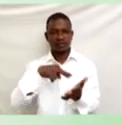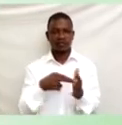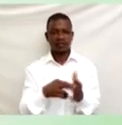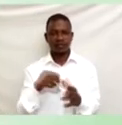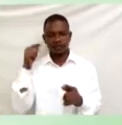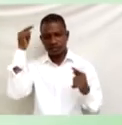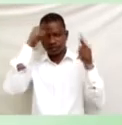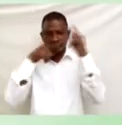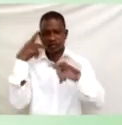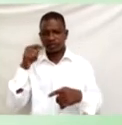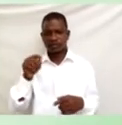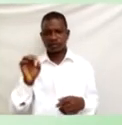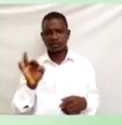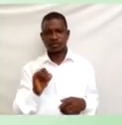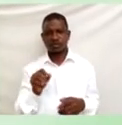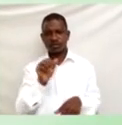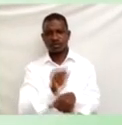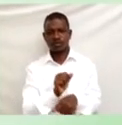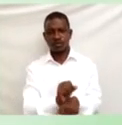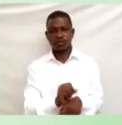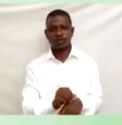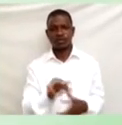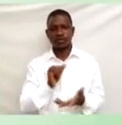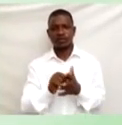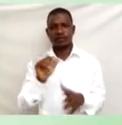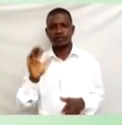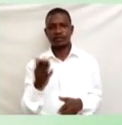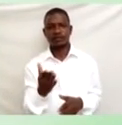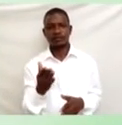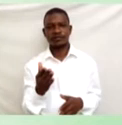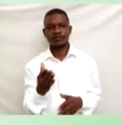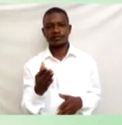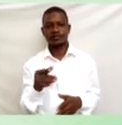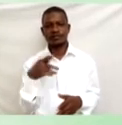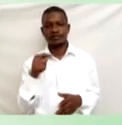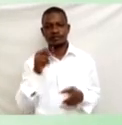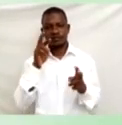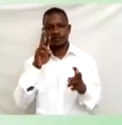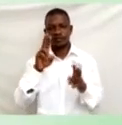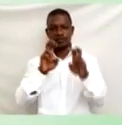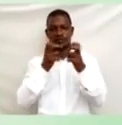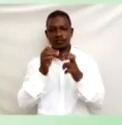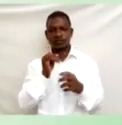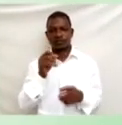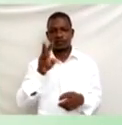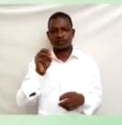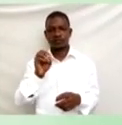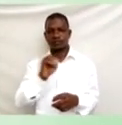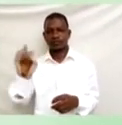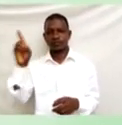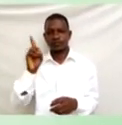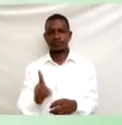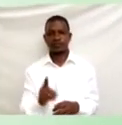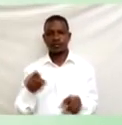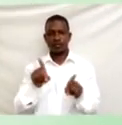it expresses a possibility. Example, if I were to